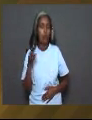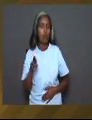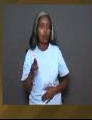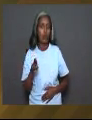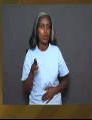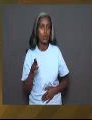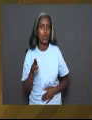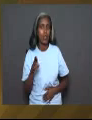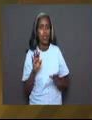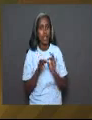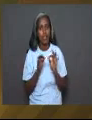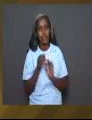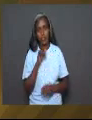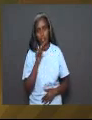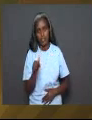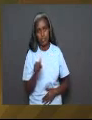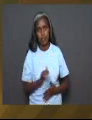or undefined.